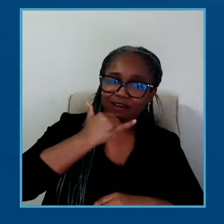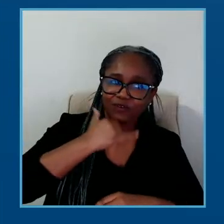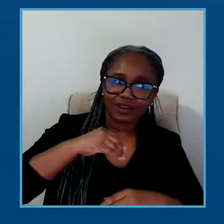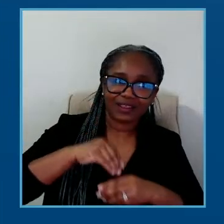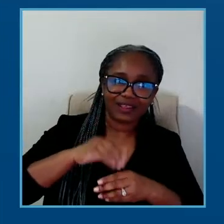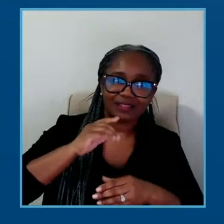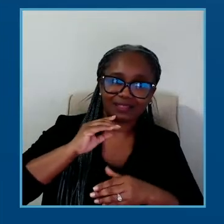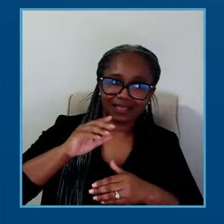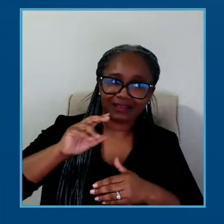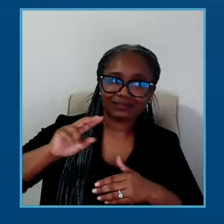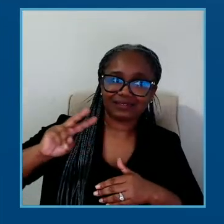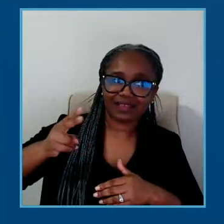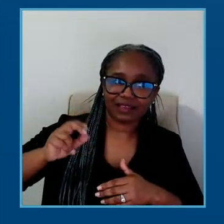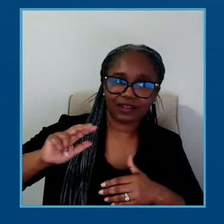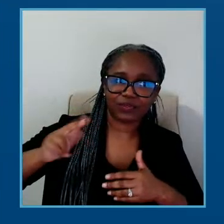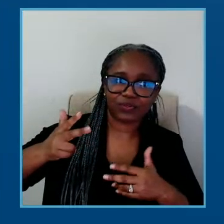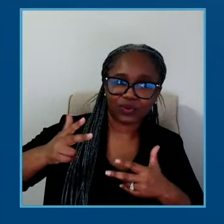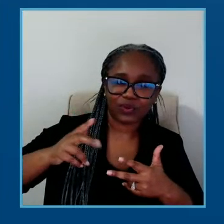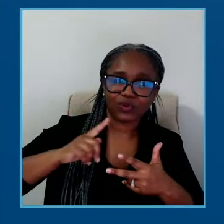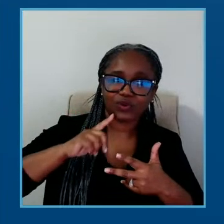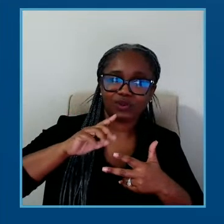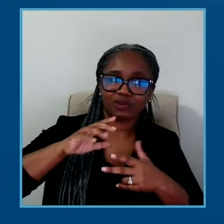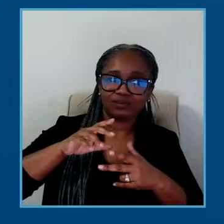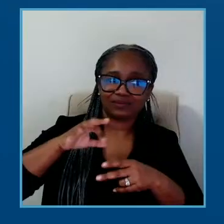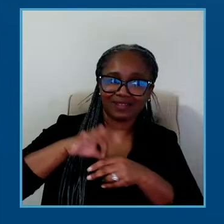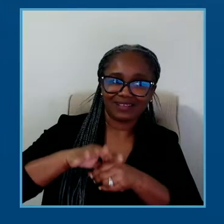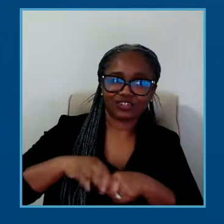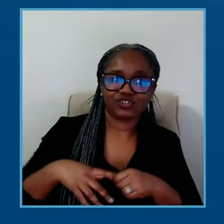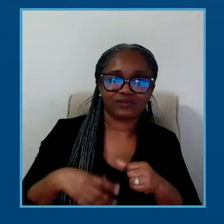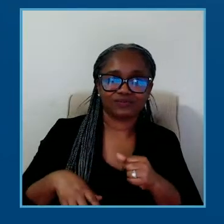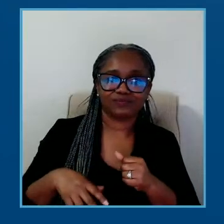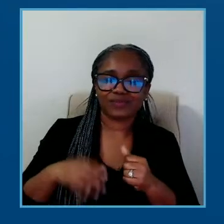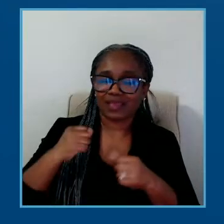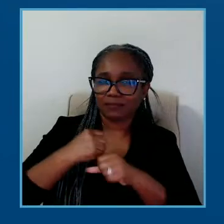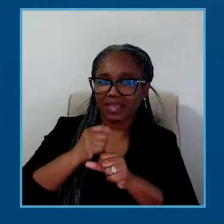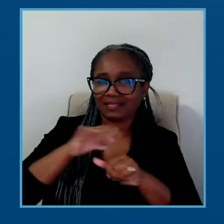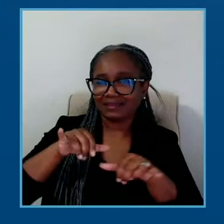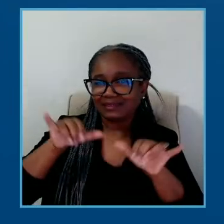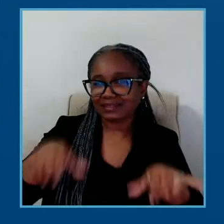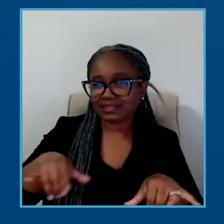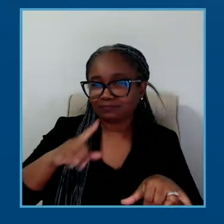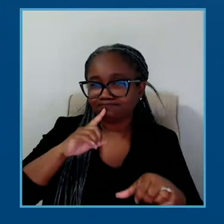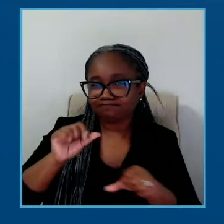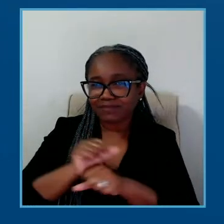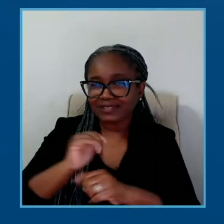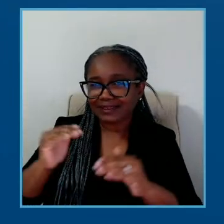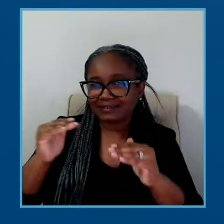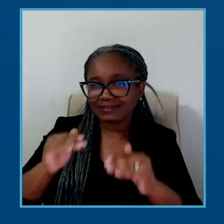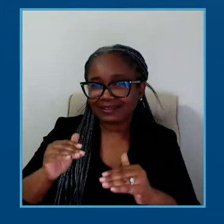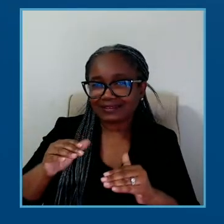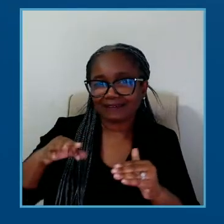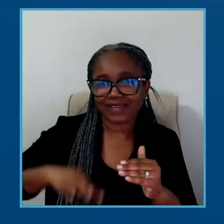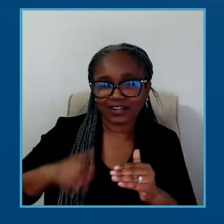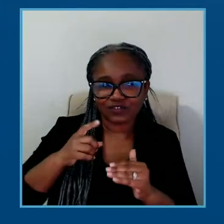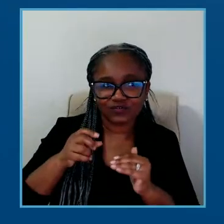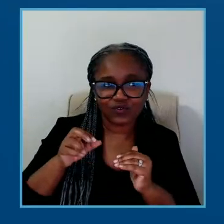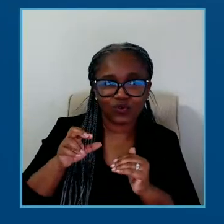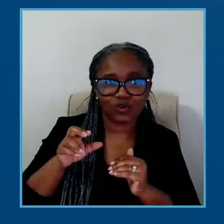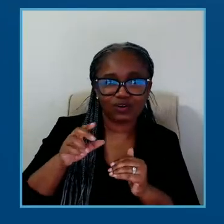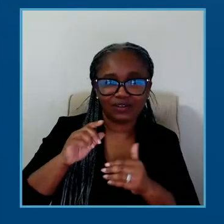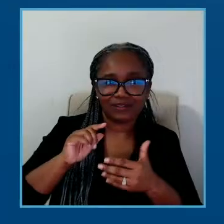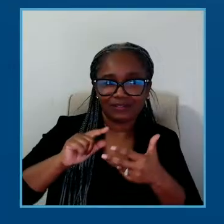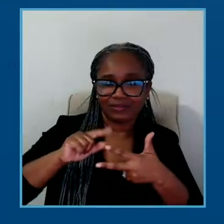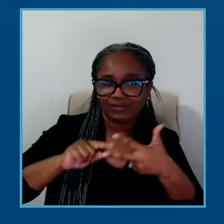gender equity as required by DNC rules. Whereas the challenger proved that the standard parliamentary procedures were not followed during the 3rd